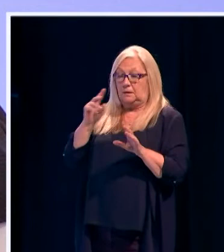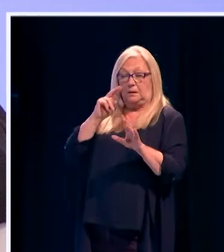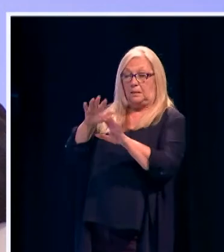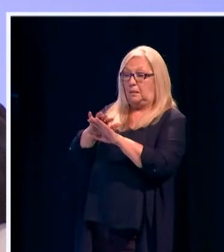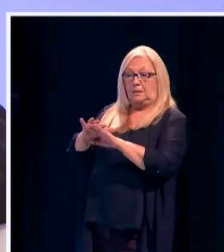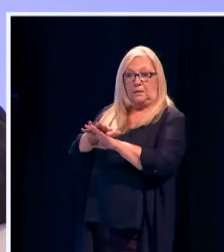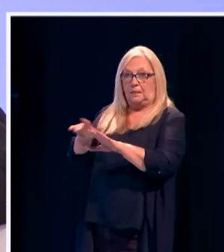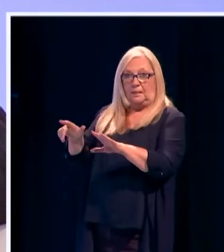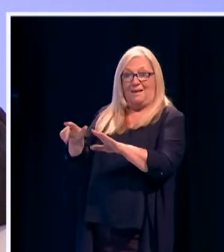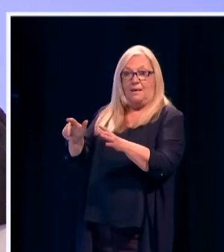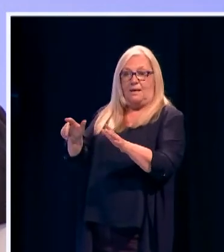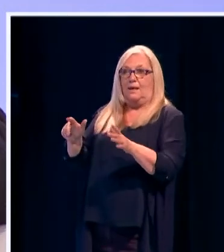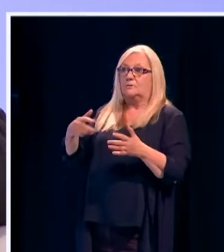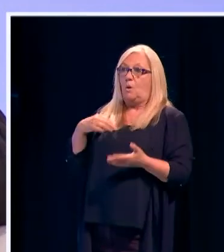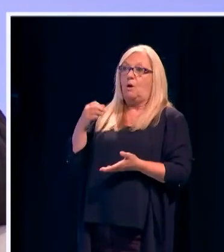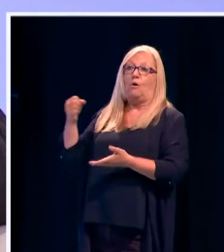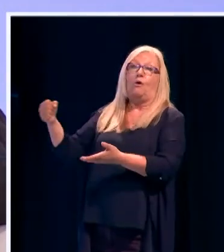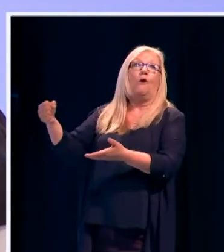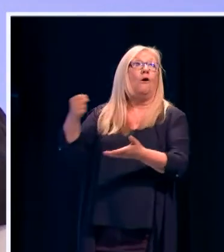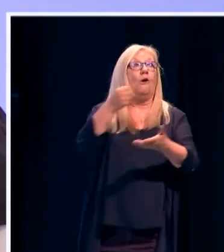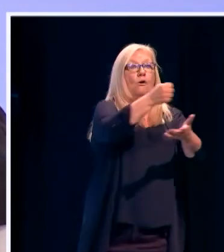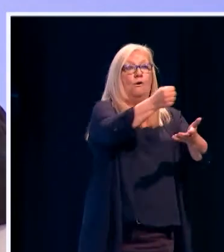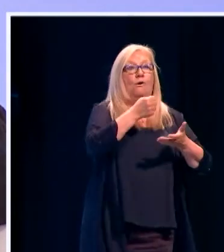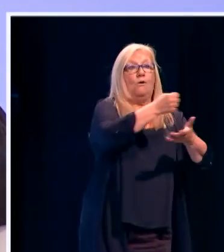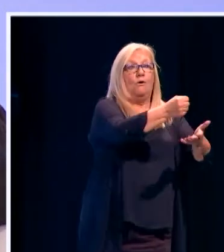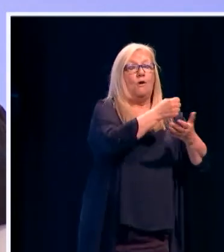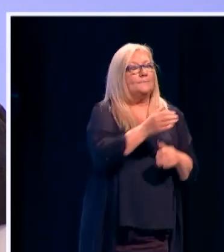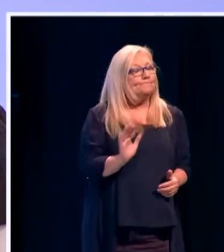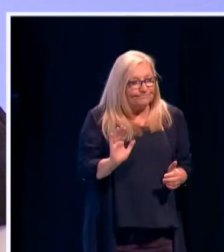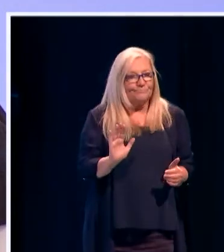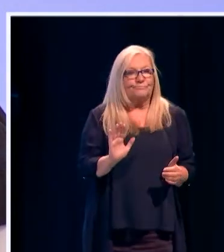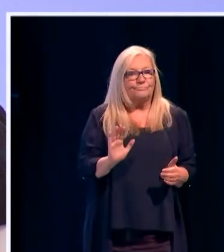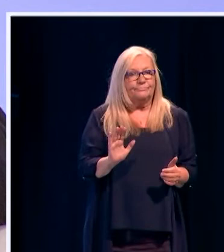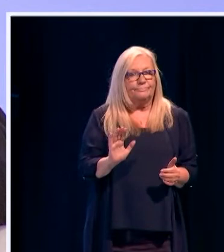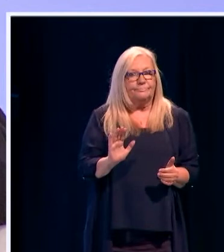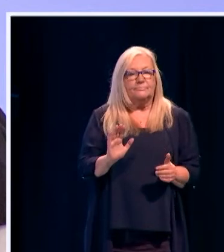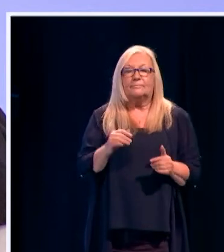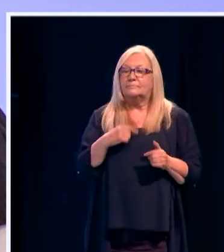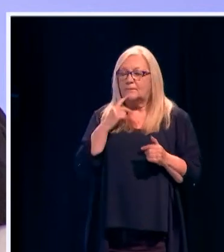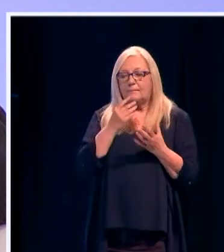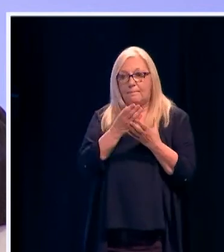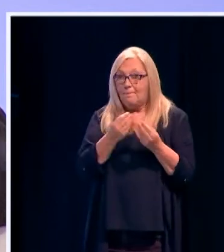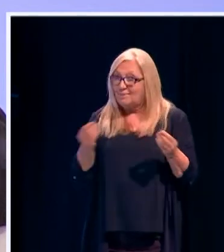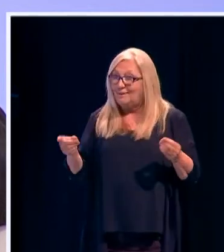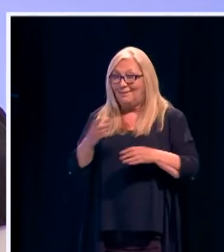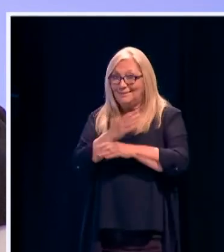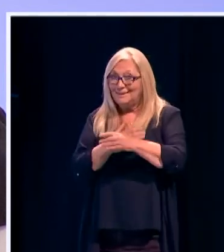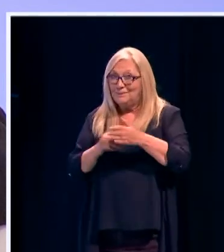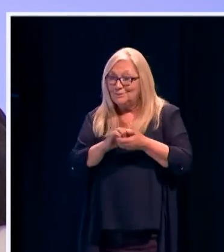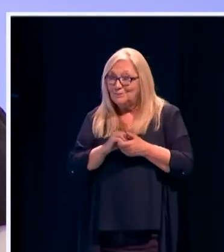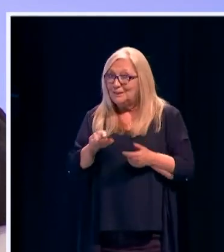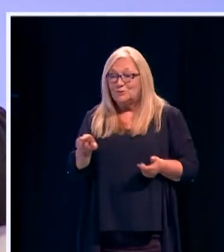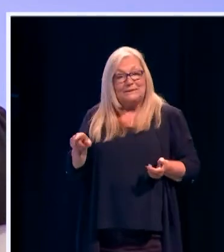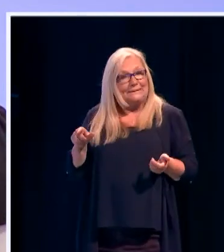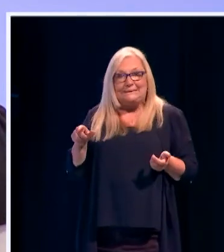disability movement there is a huge range of diversity, yet many of the DPOs that we first find ourselves dealing